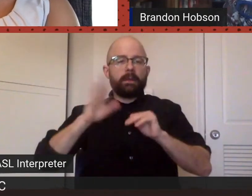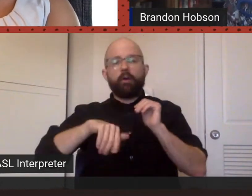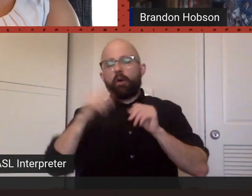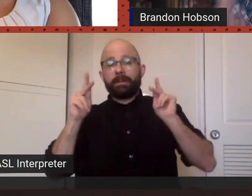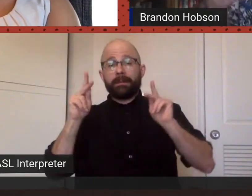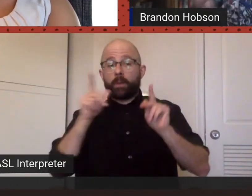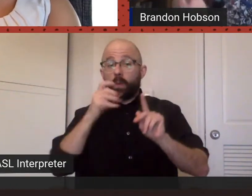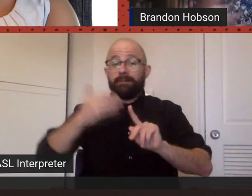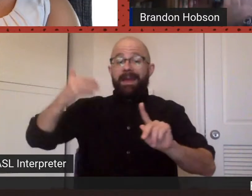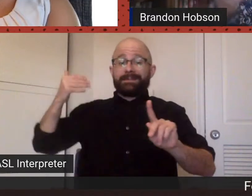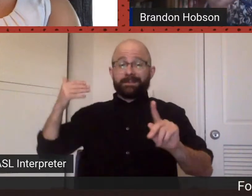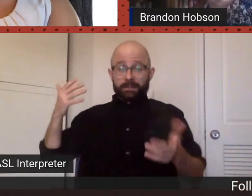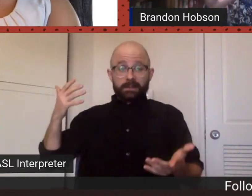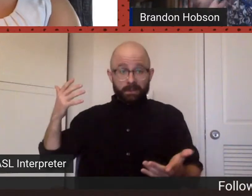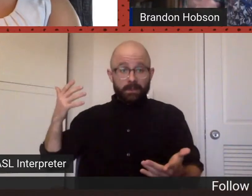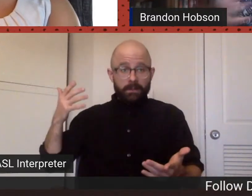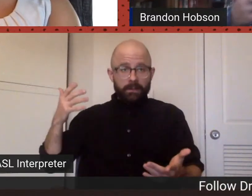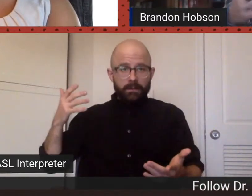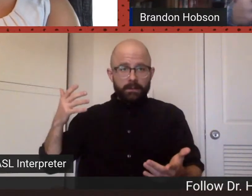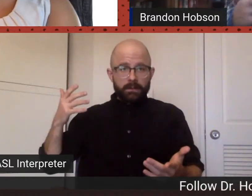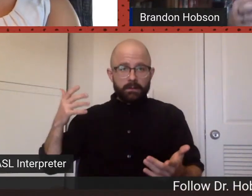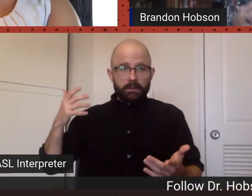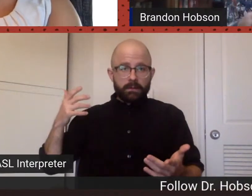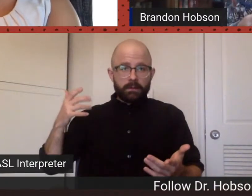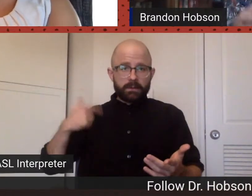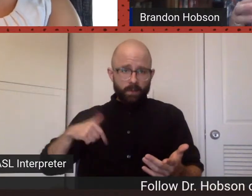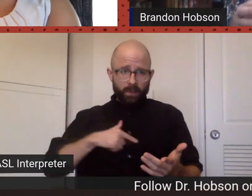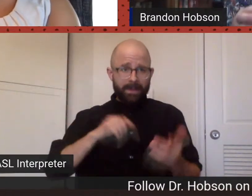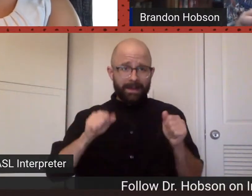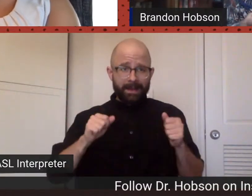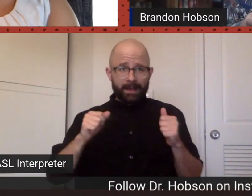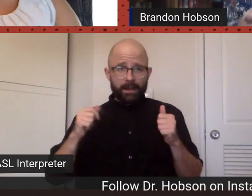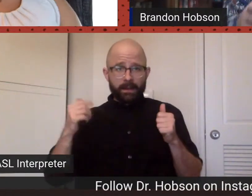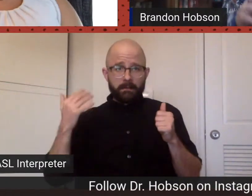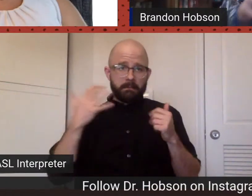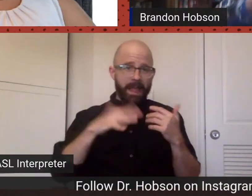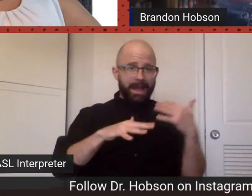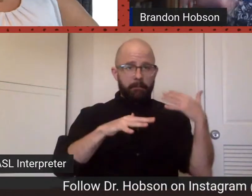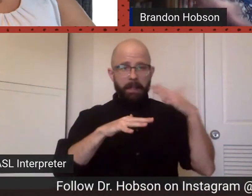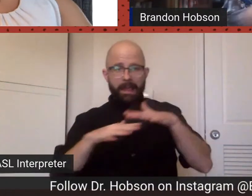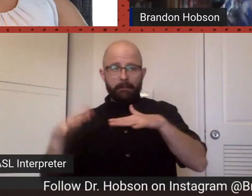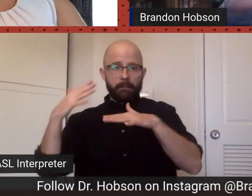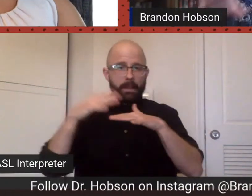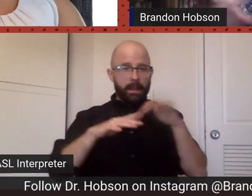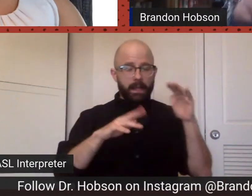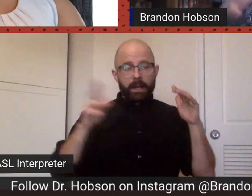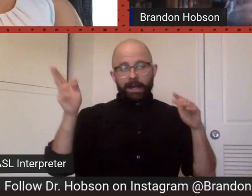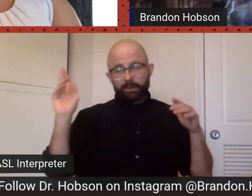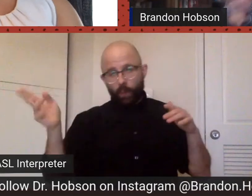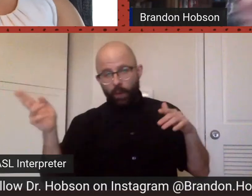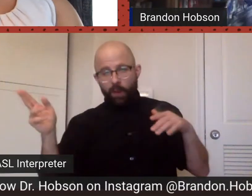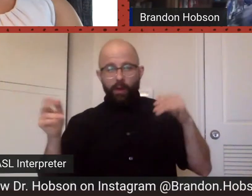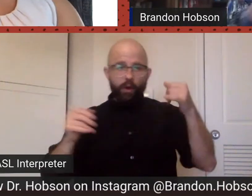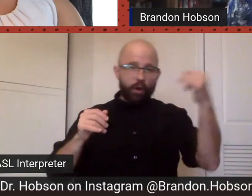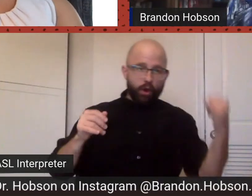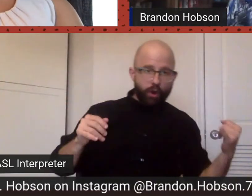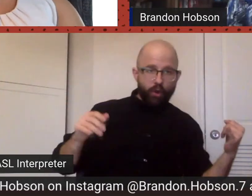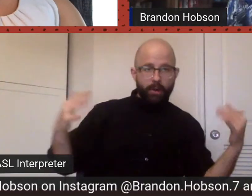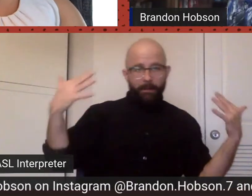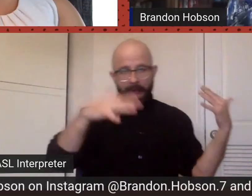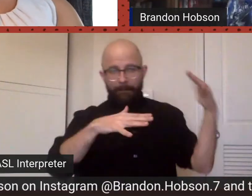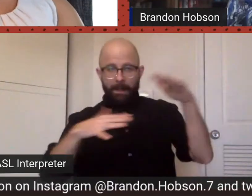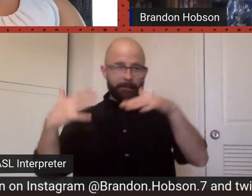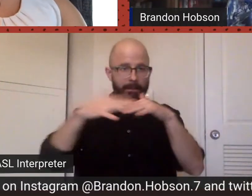it in the past, so that, you know, we can sort of blend. Here's the historical, right, and here's the artful, but they sort